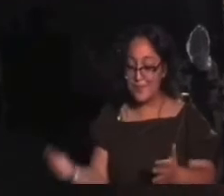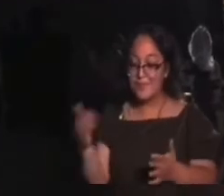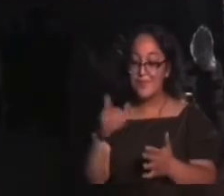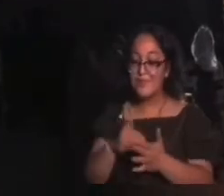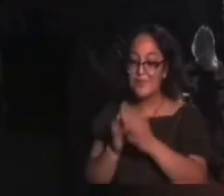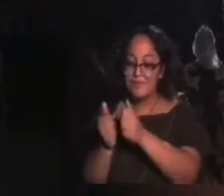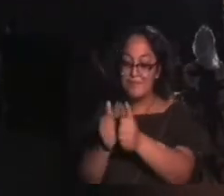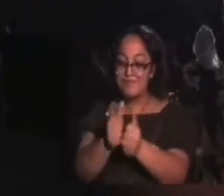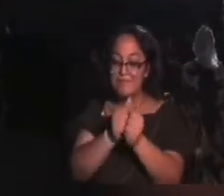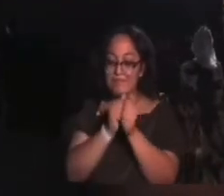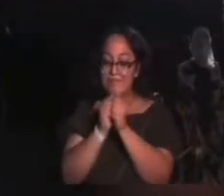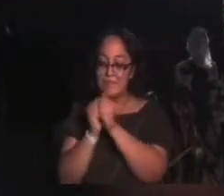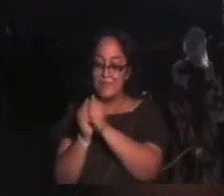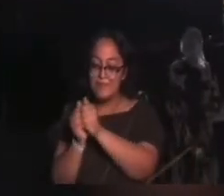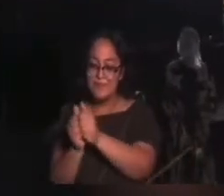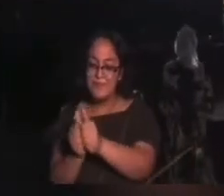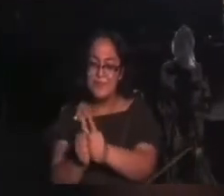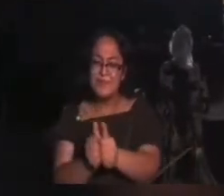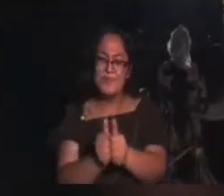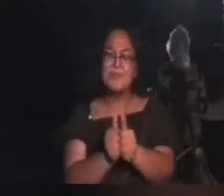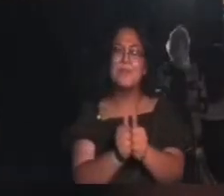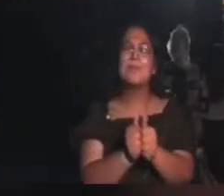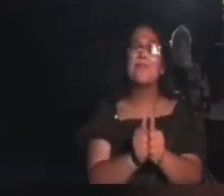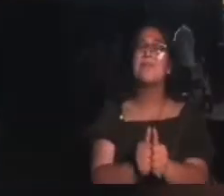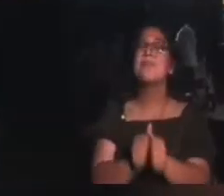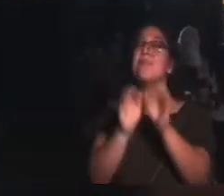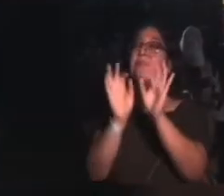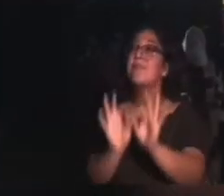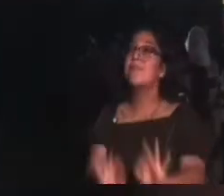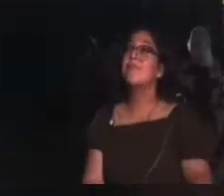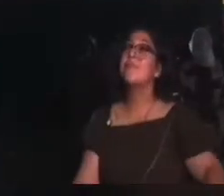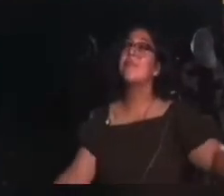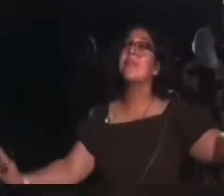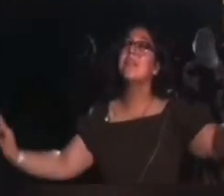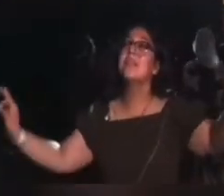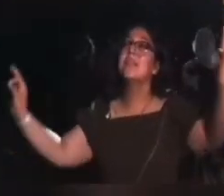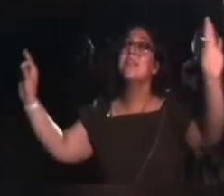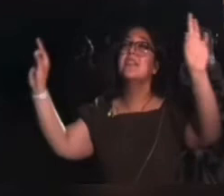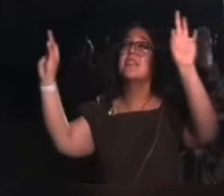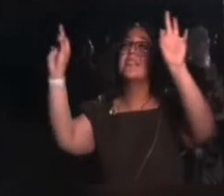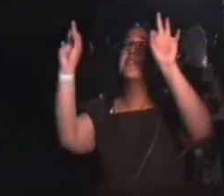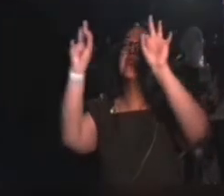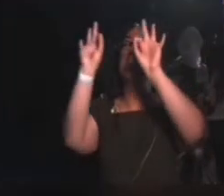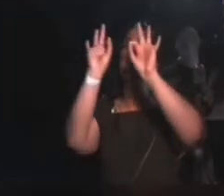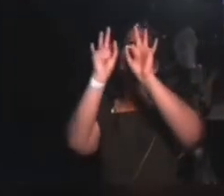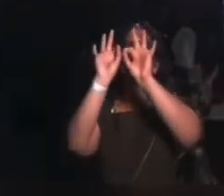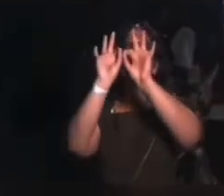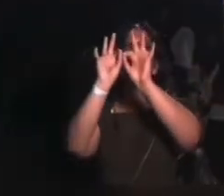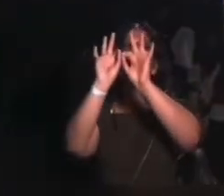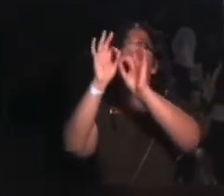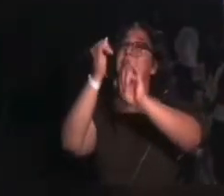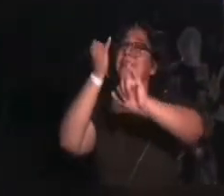Todo voz alzada del Señor. Tú eres digno